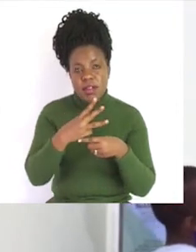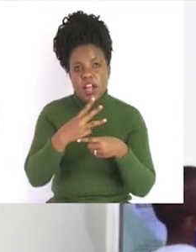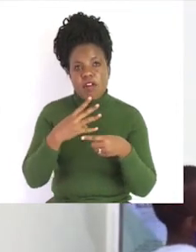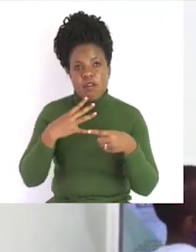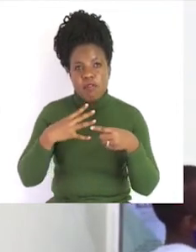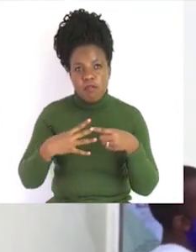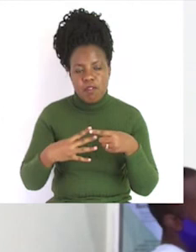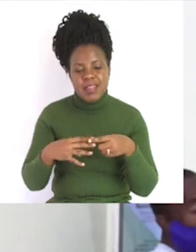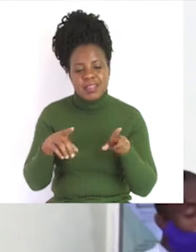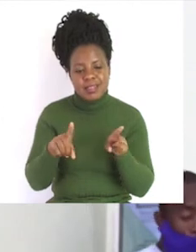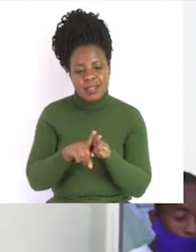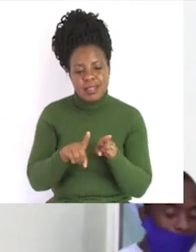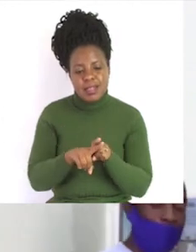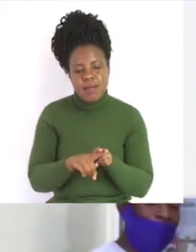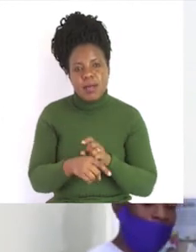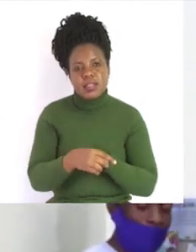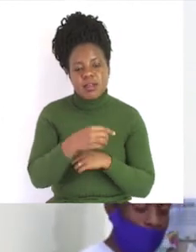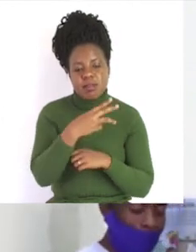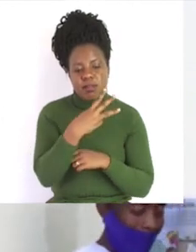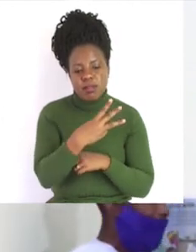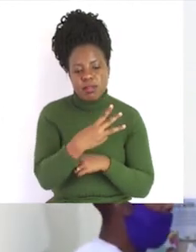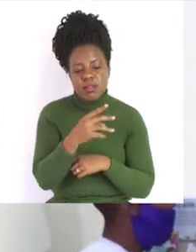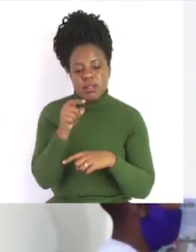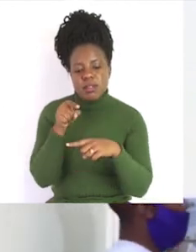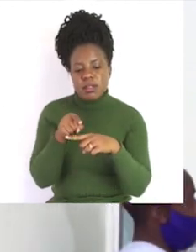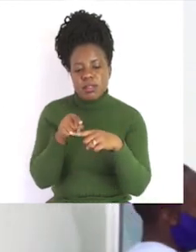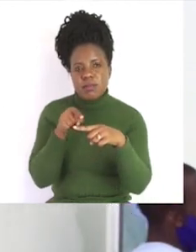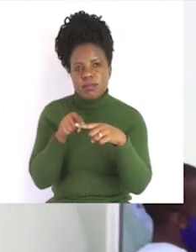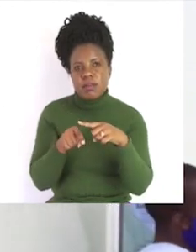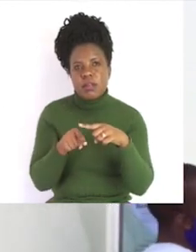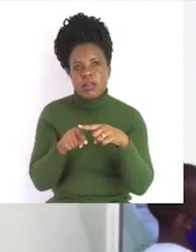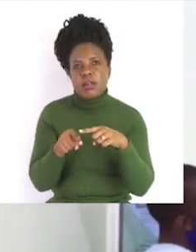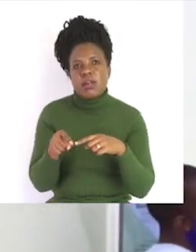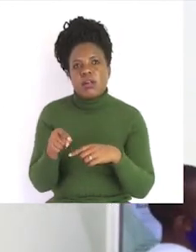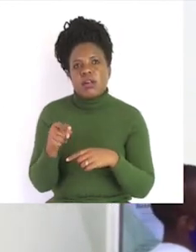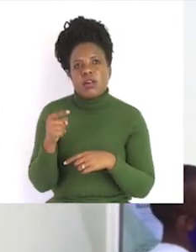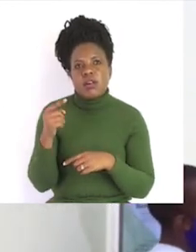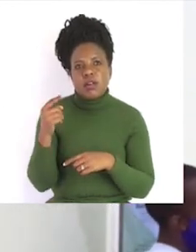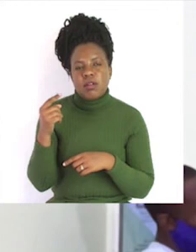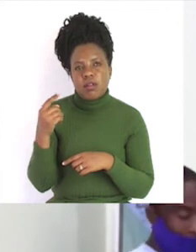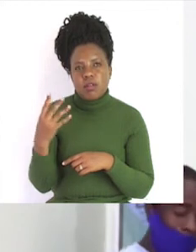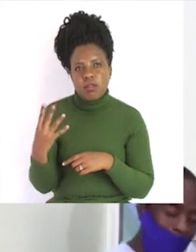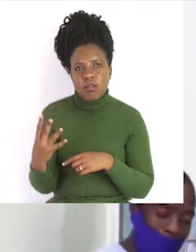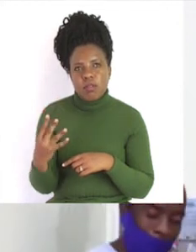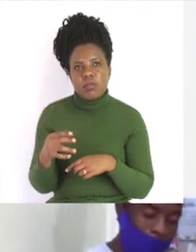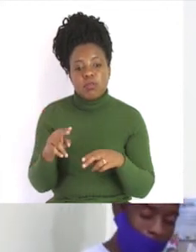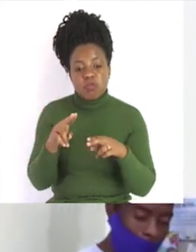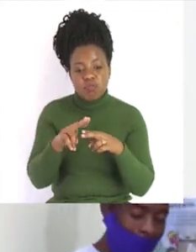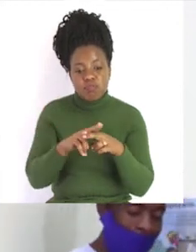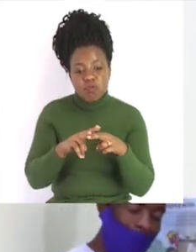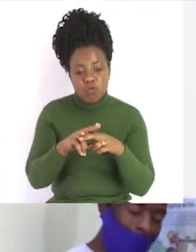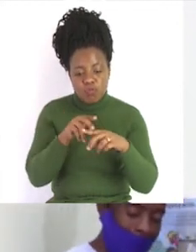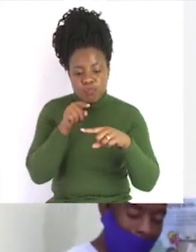divided by 4. Guess what it means? So we will use this part. In other words, we are going